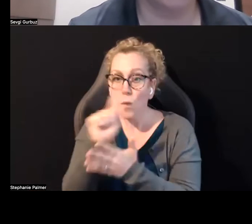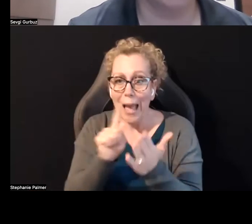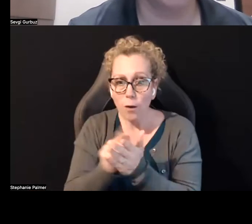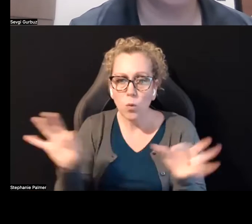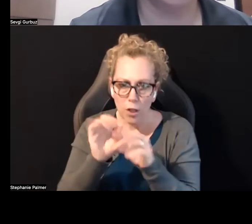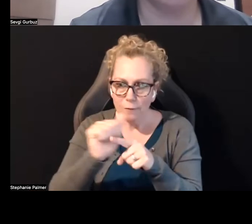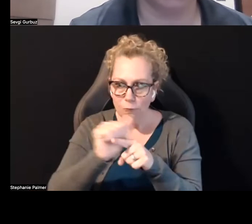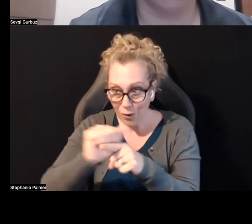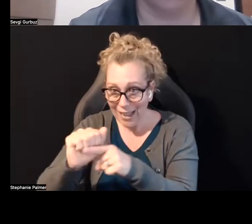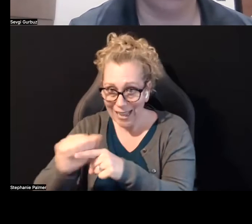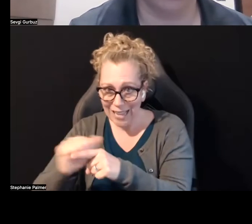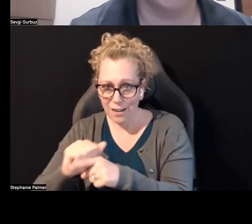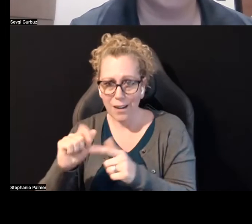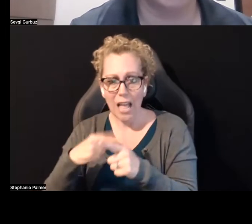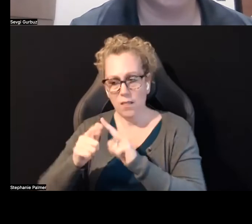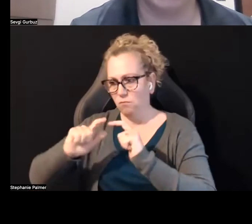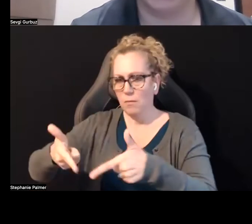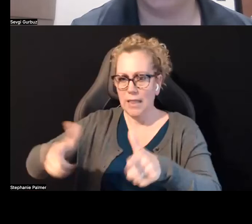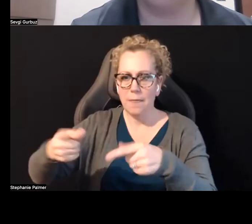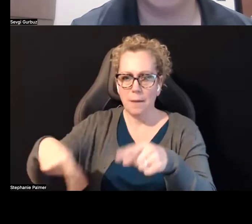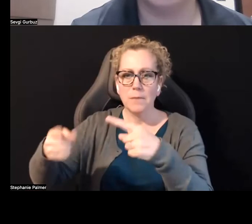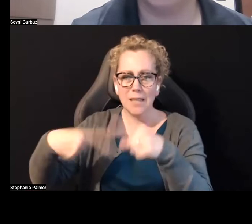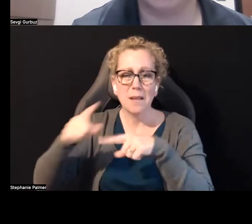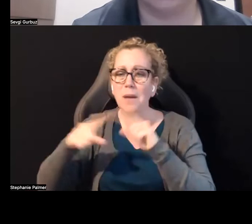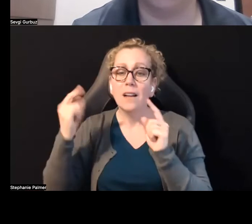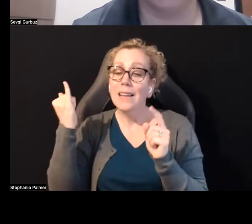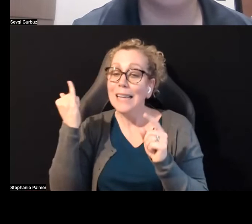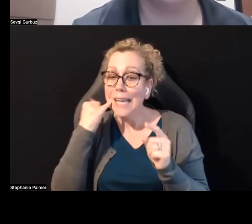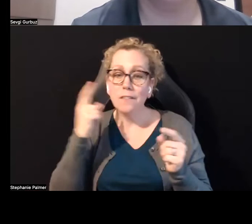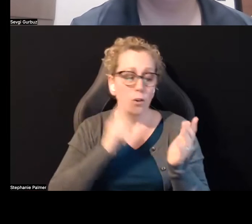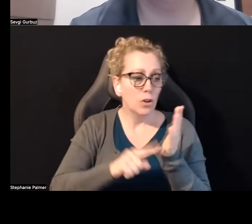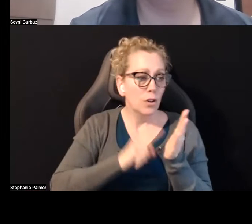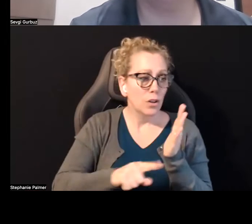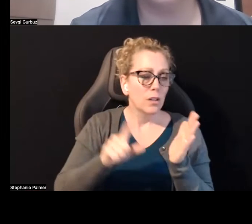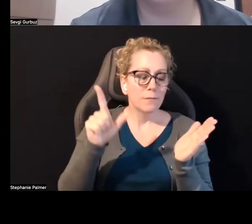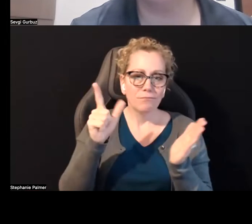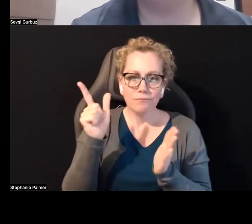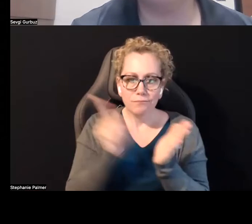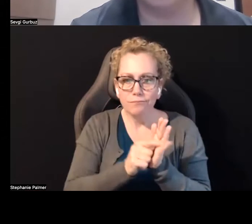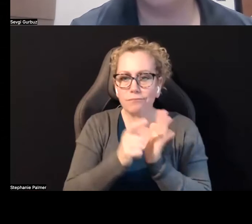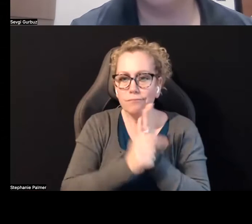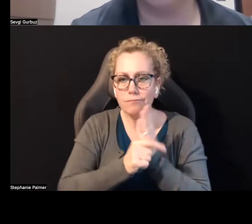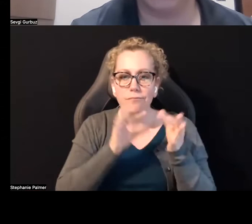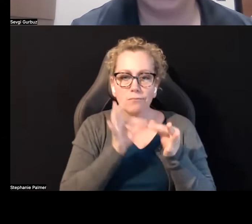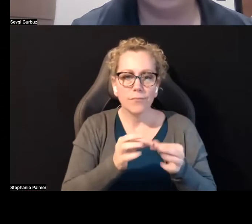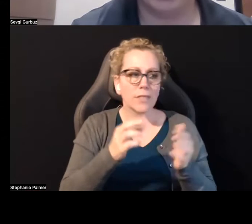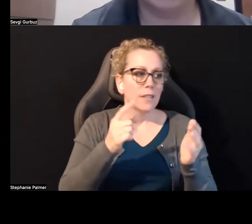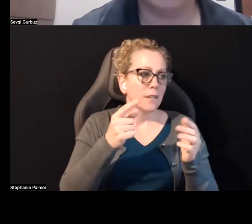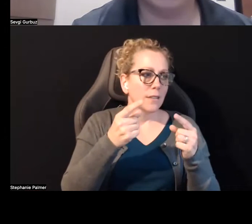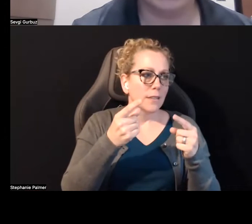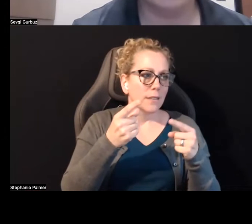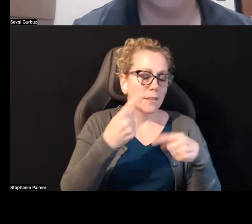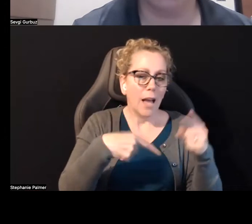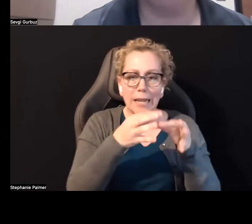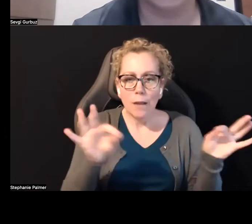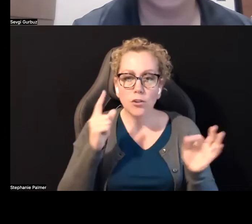go into literature on linguistics relating to sign language, you will find that there are publications which say that